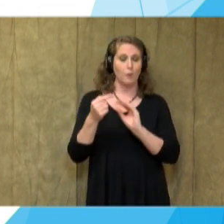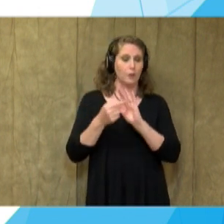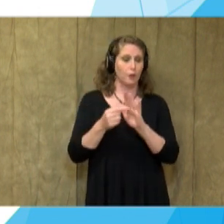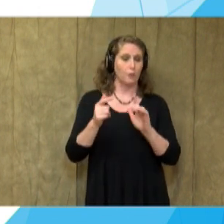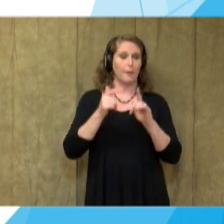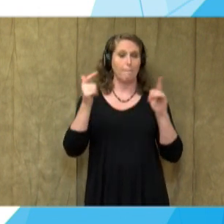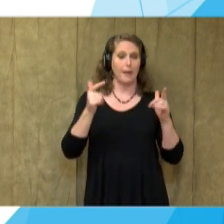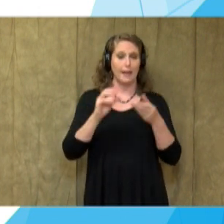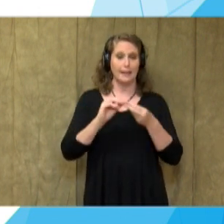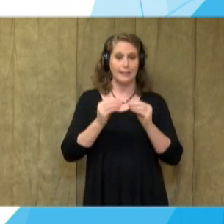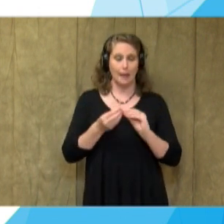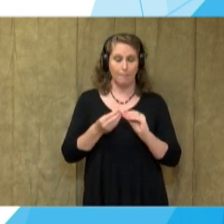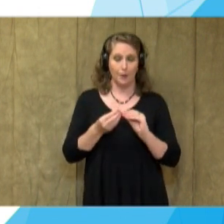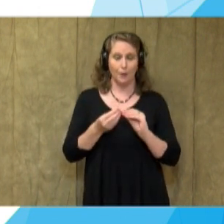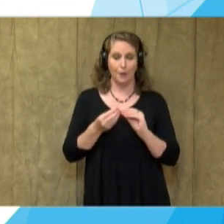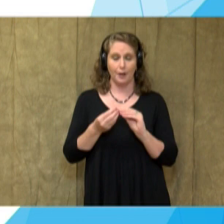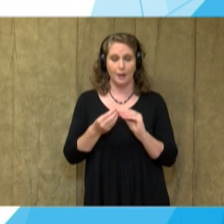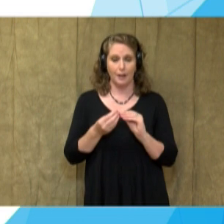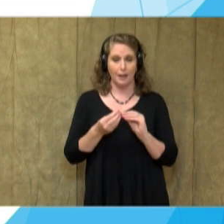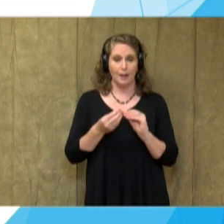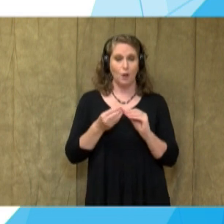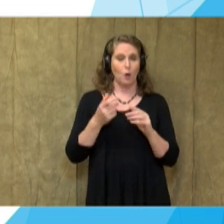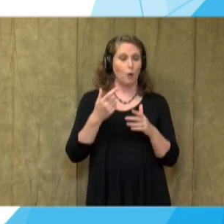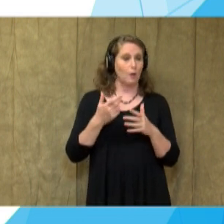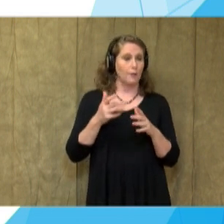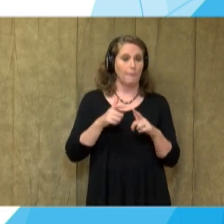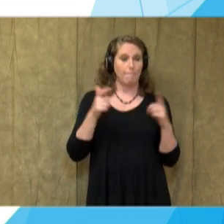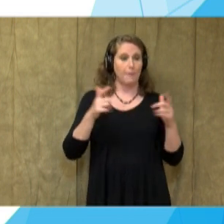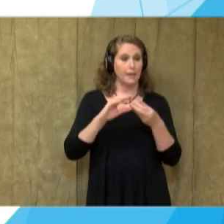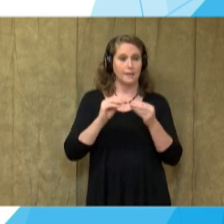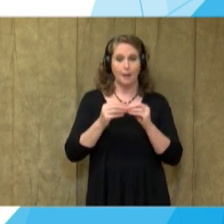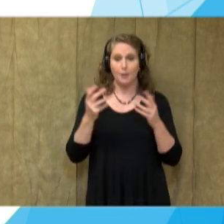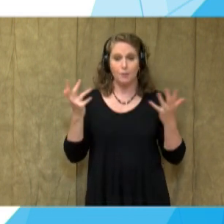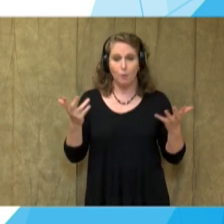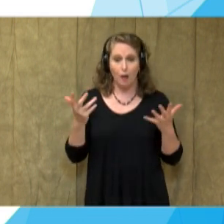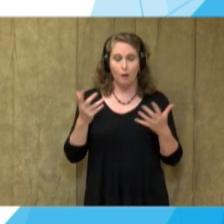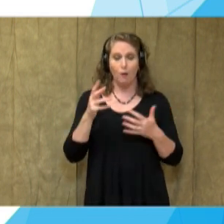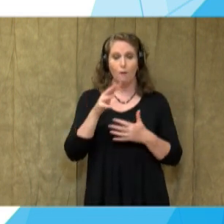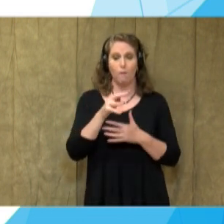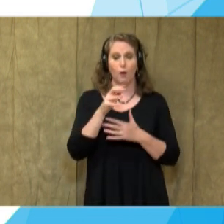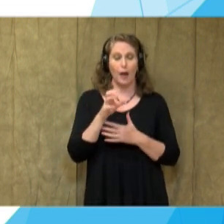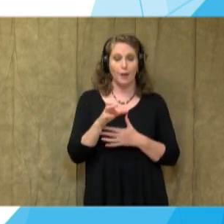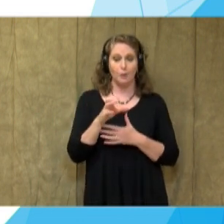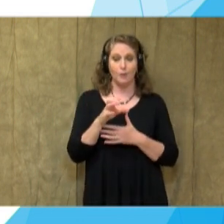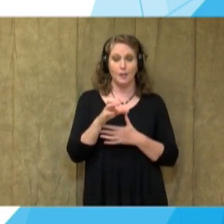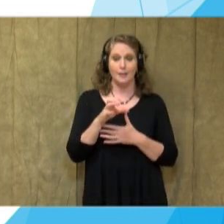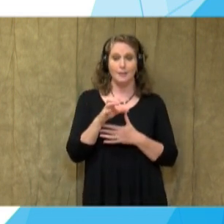What is the bigger number? 450. So I would need 4 hundredths.